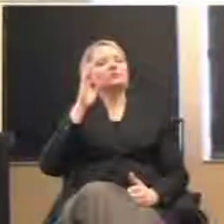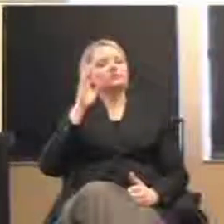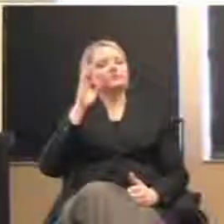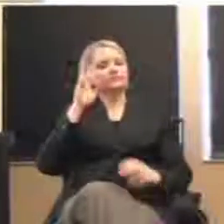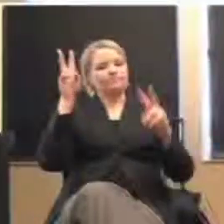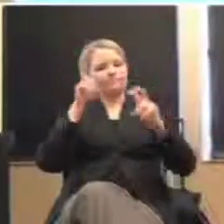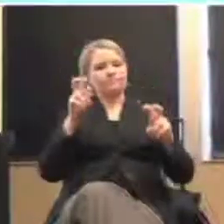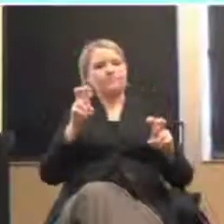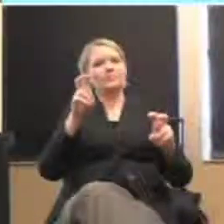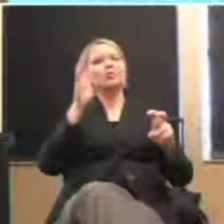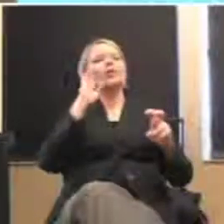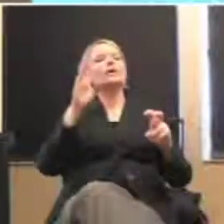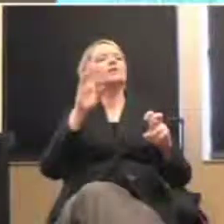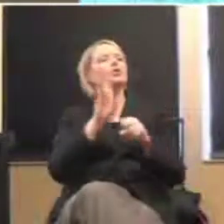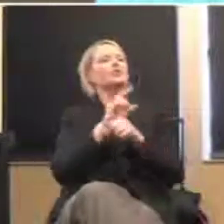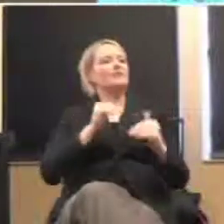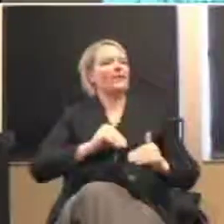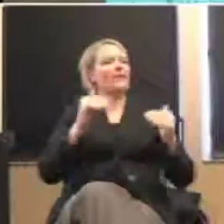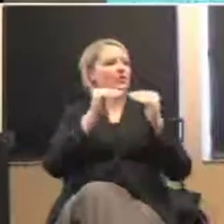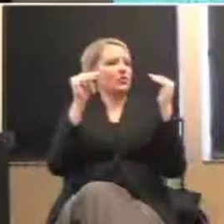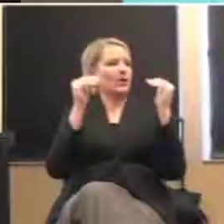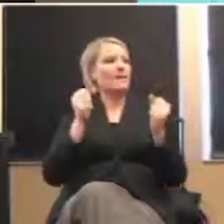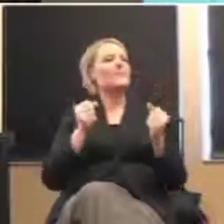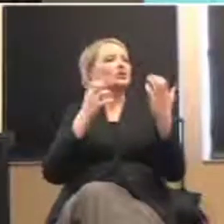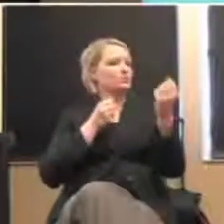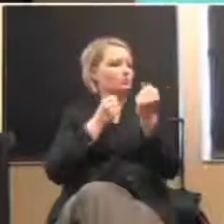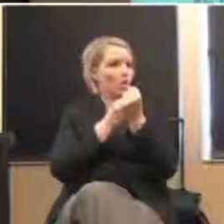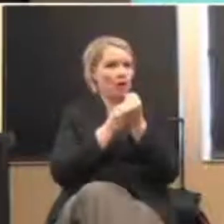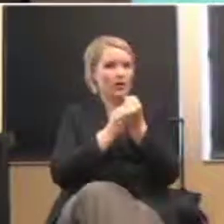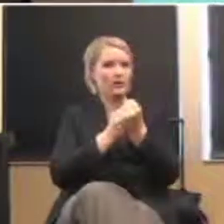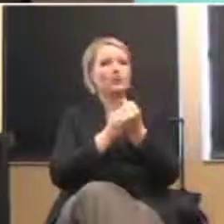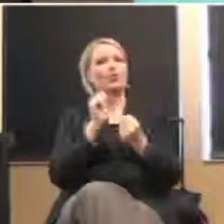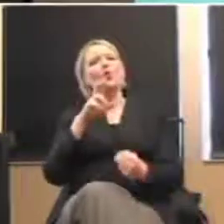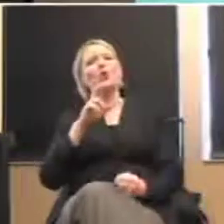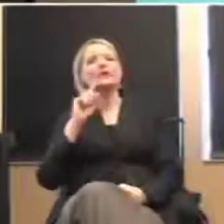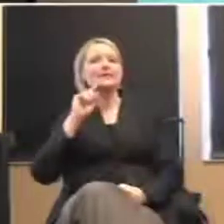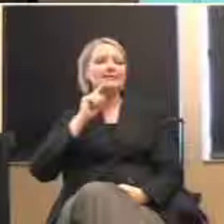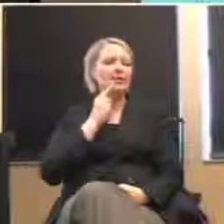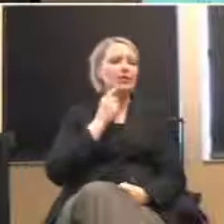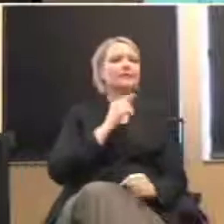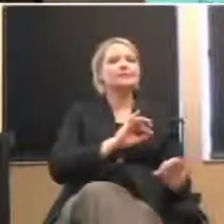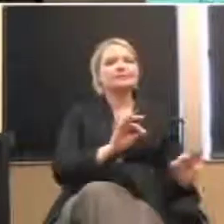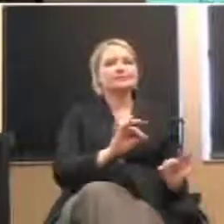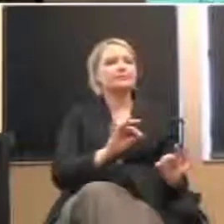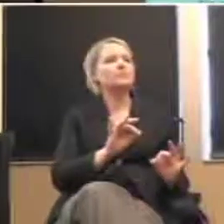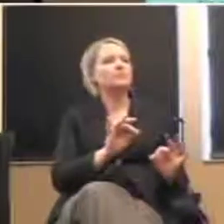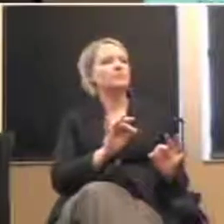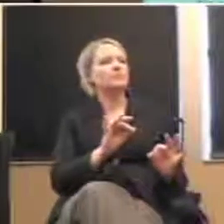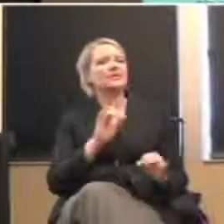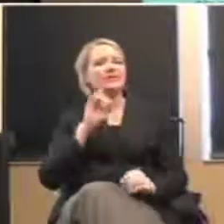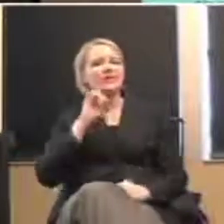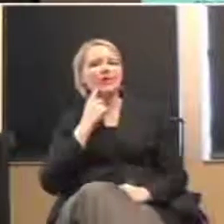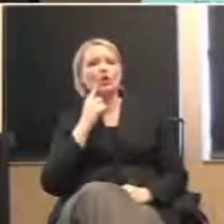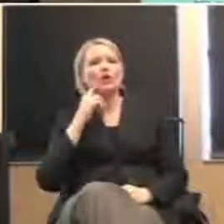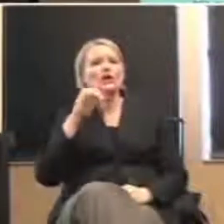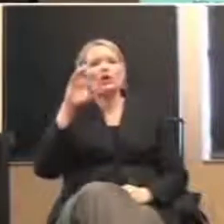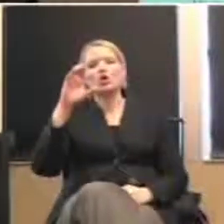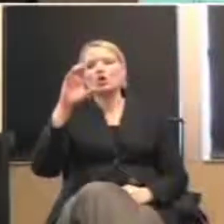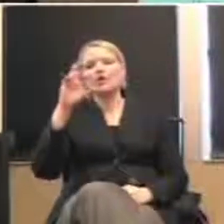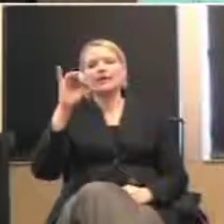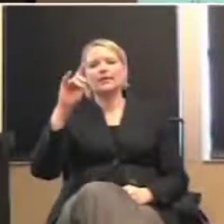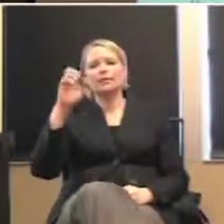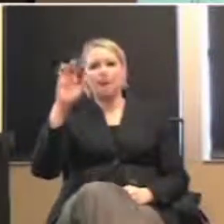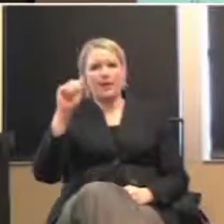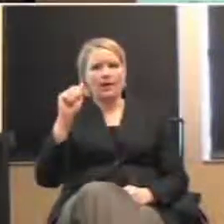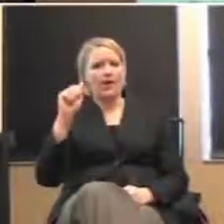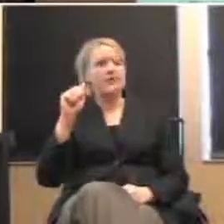based on level of support or severity, the way that it's called severity criteria. So it's